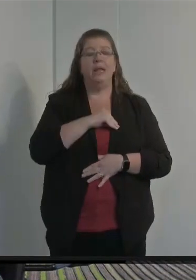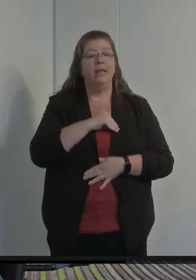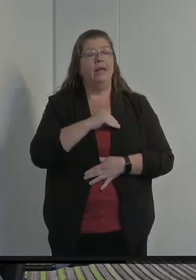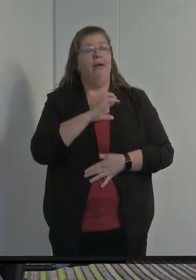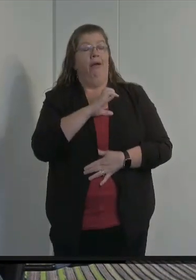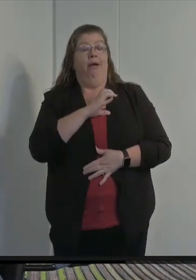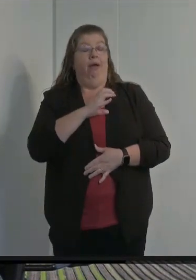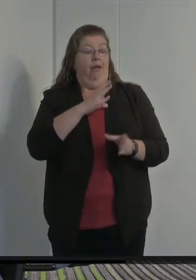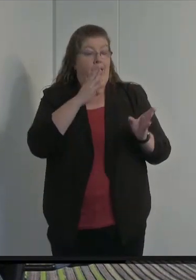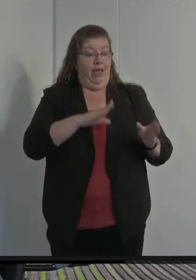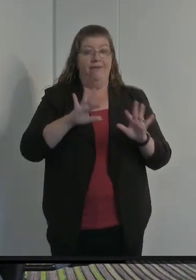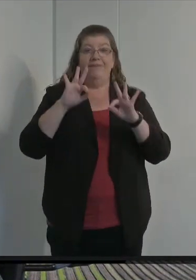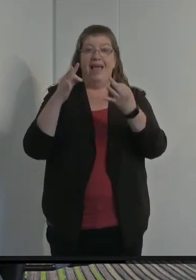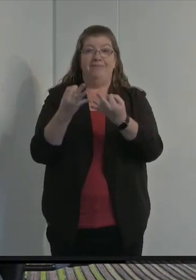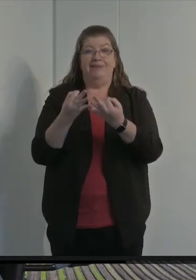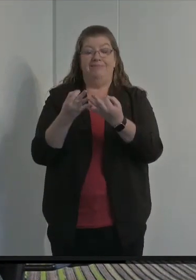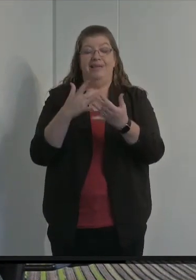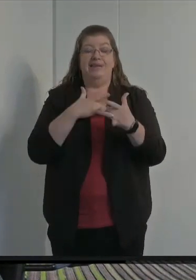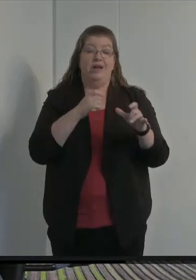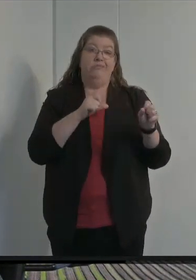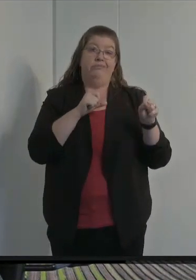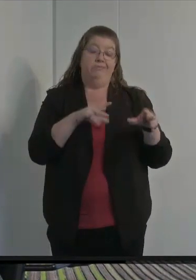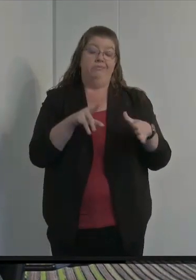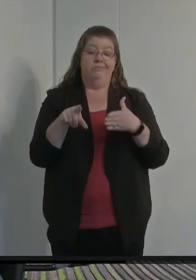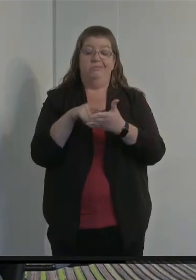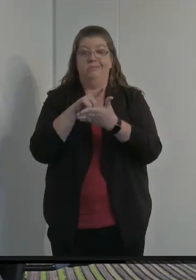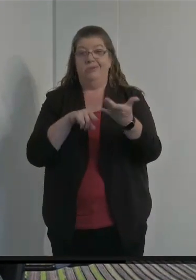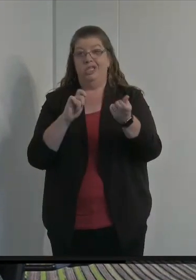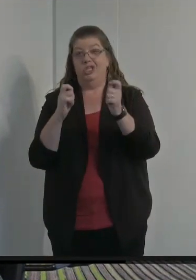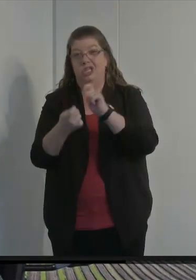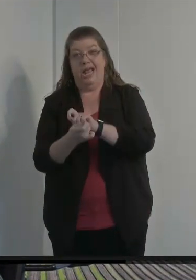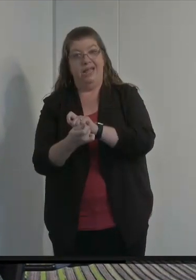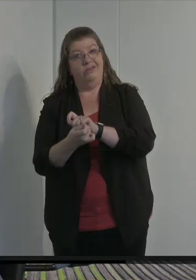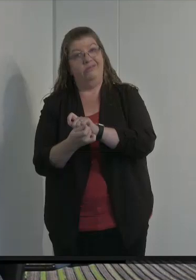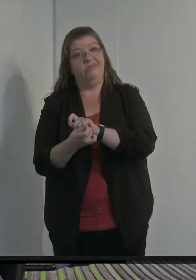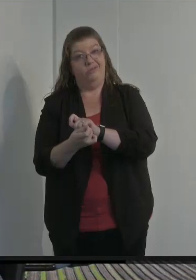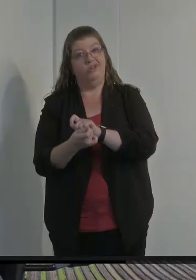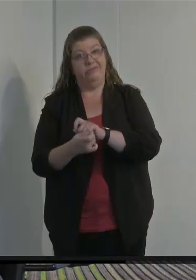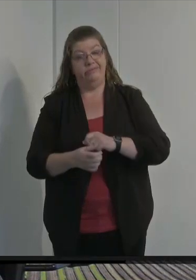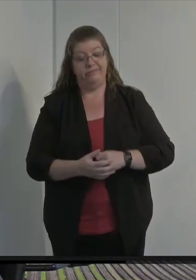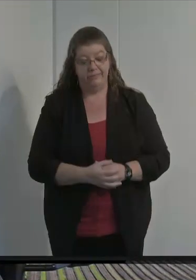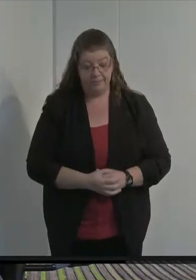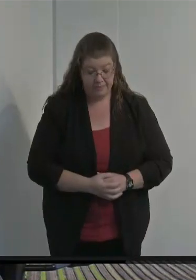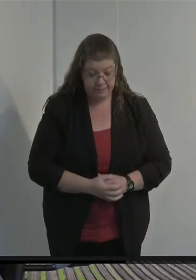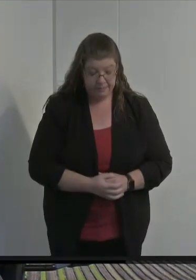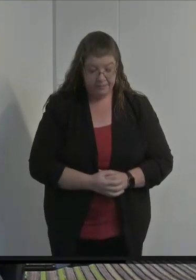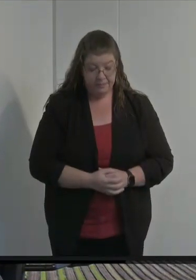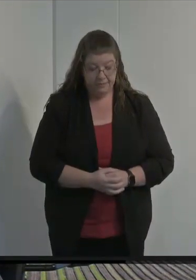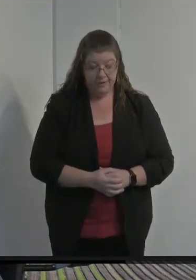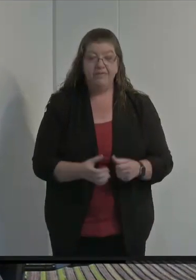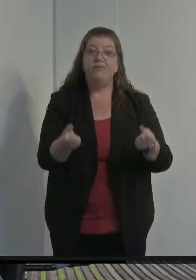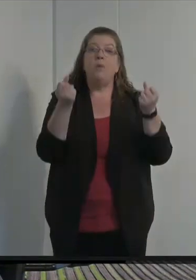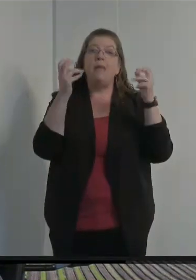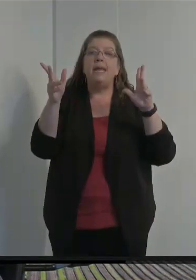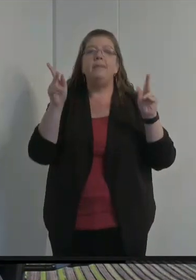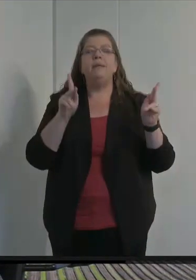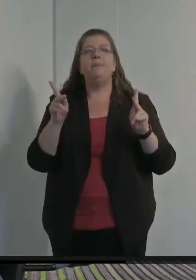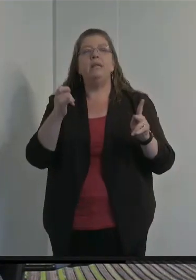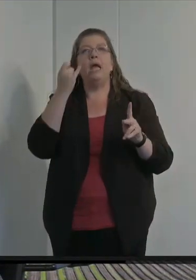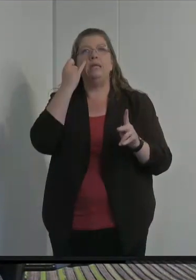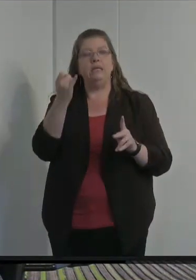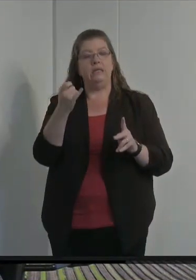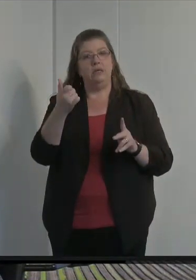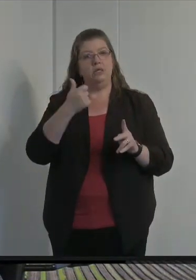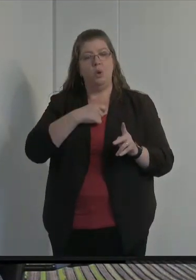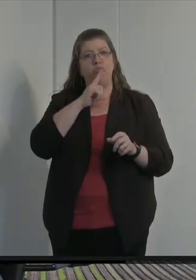and with families have either been canceled or changed considerably. For many, the idea of taking